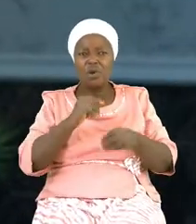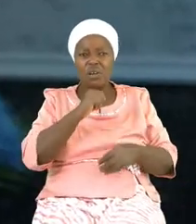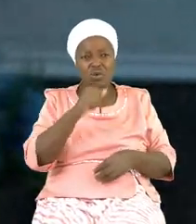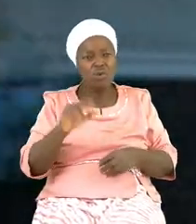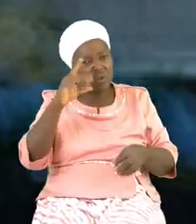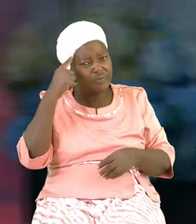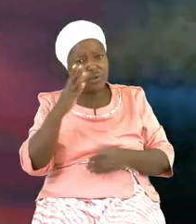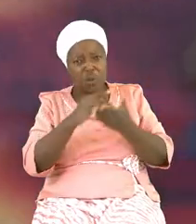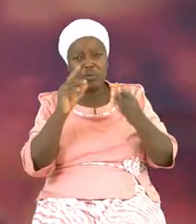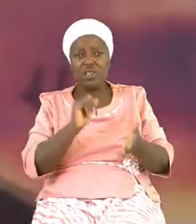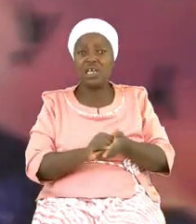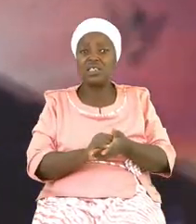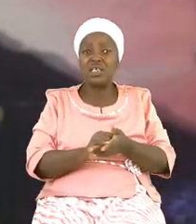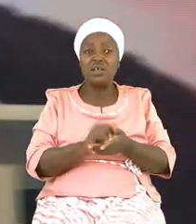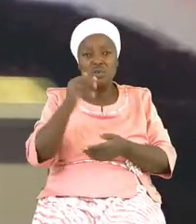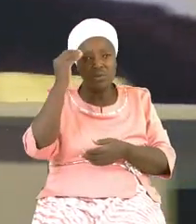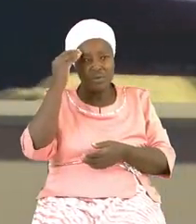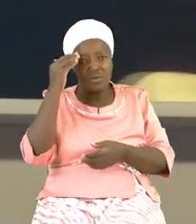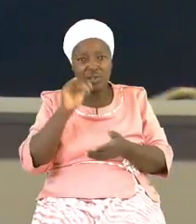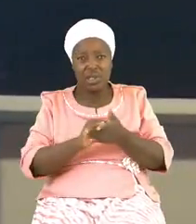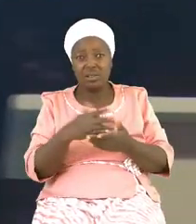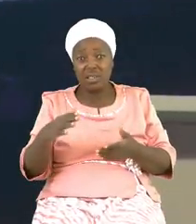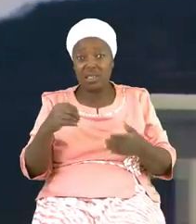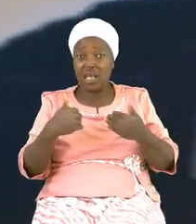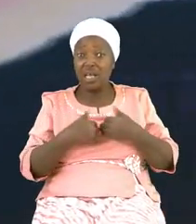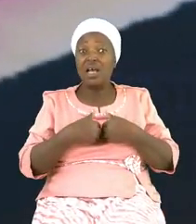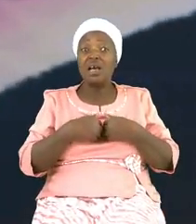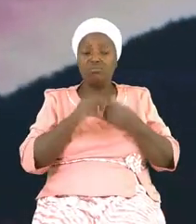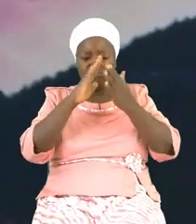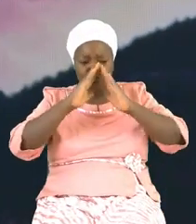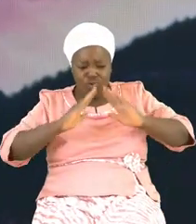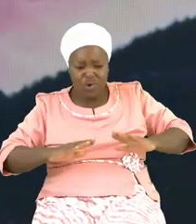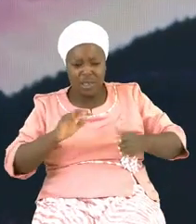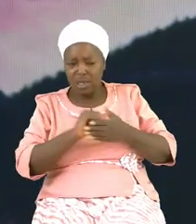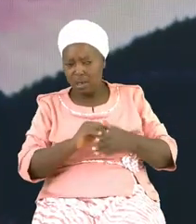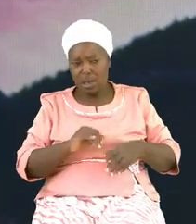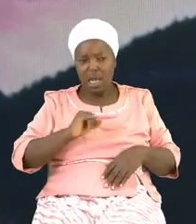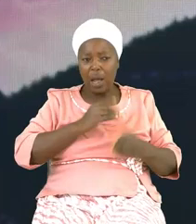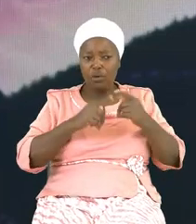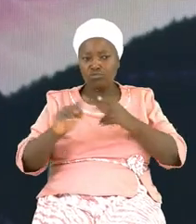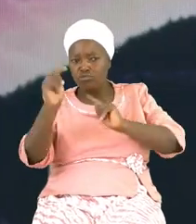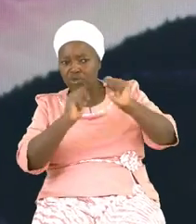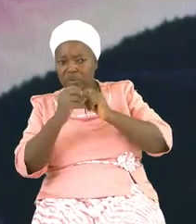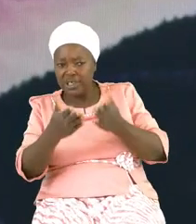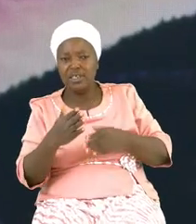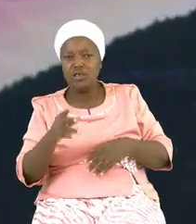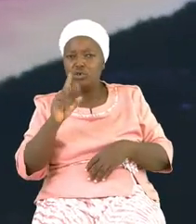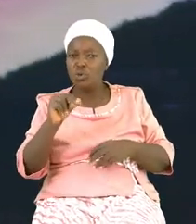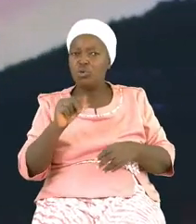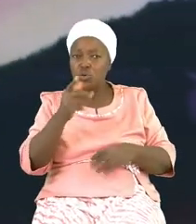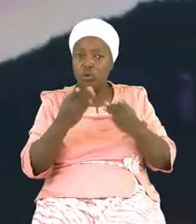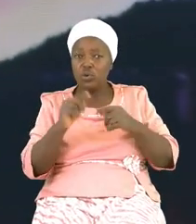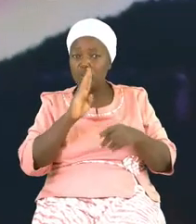that, you know, things are so quiet. I want a discomfort and disquiet. No, you want to be at peace